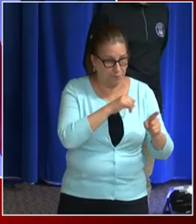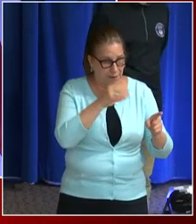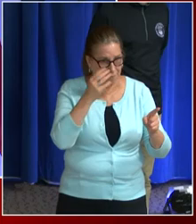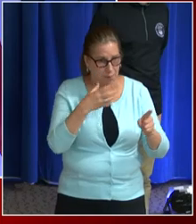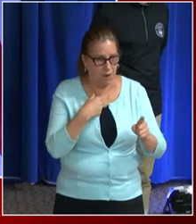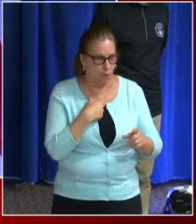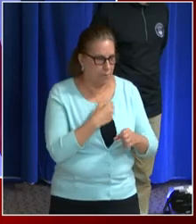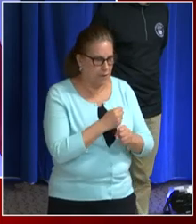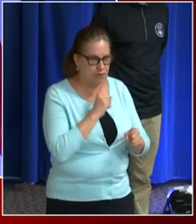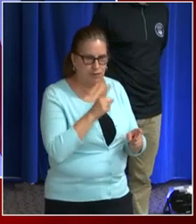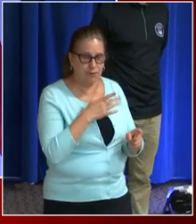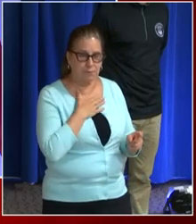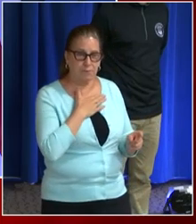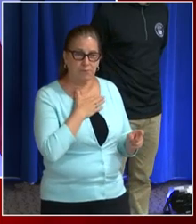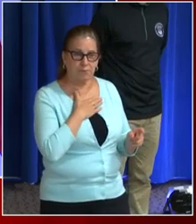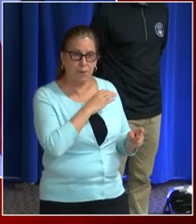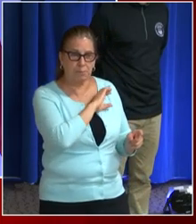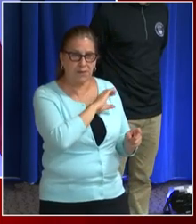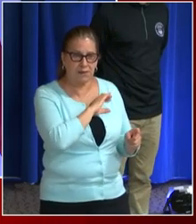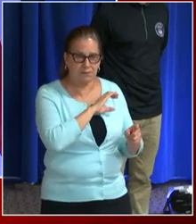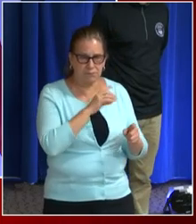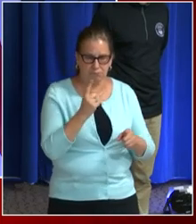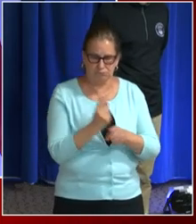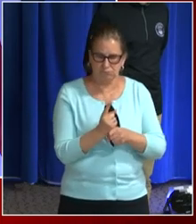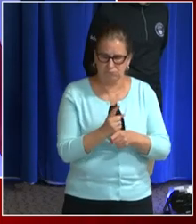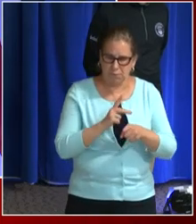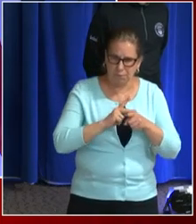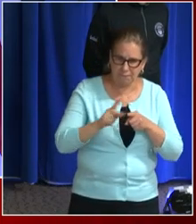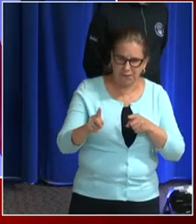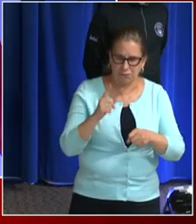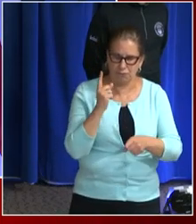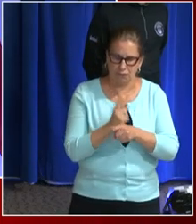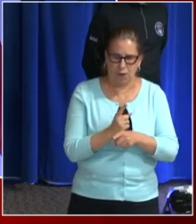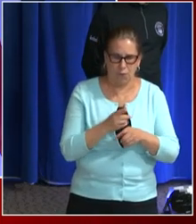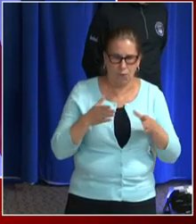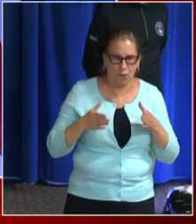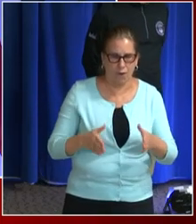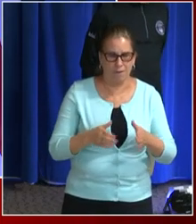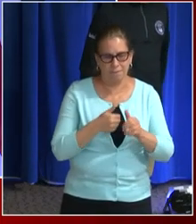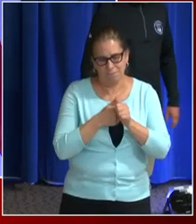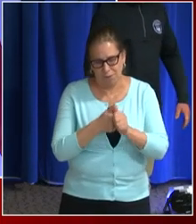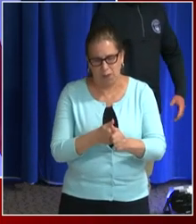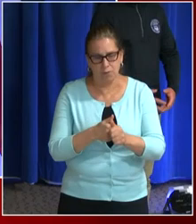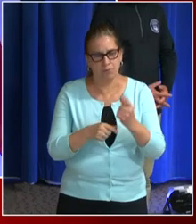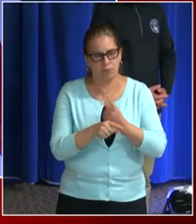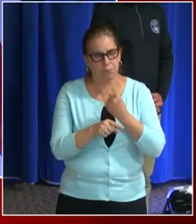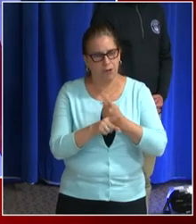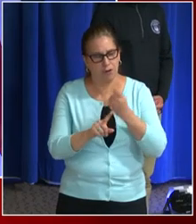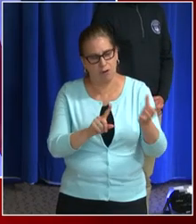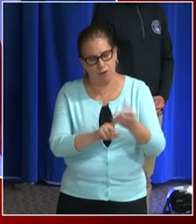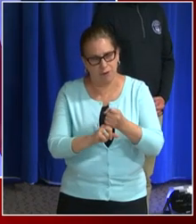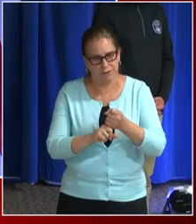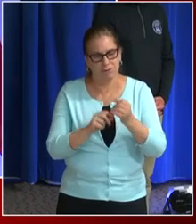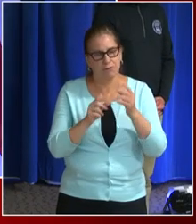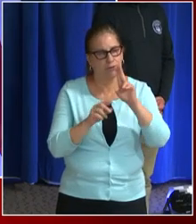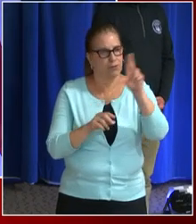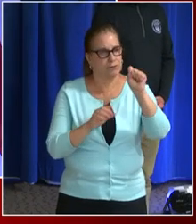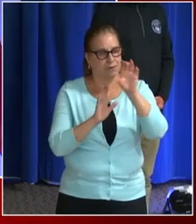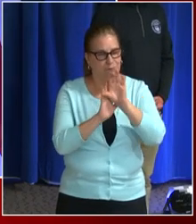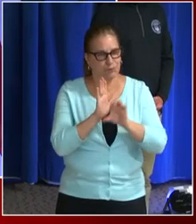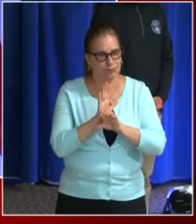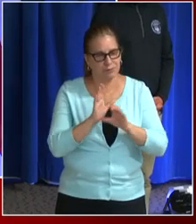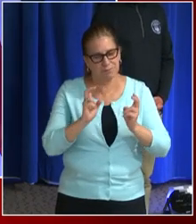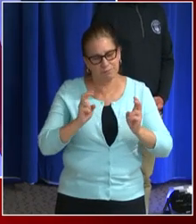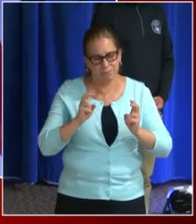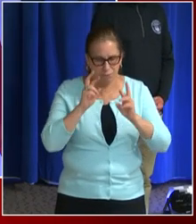responsible, professional and constitutional in conducting those arrests. Every indication that I had is when the arrests